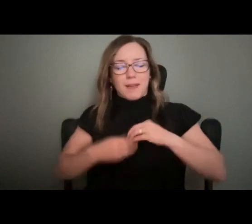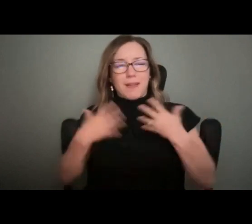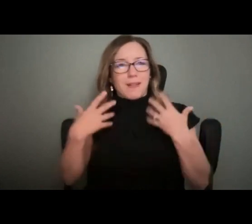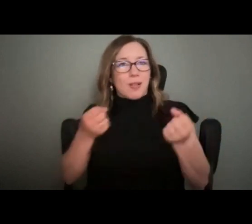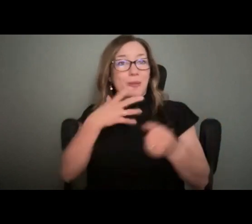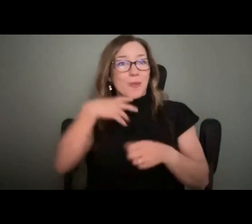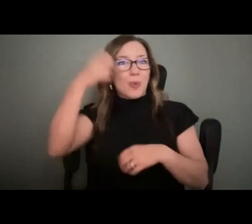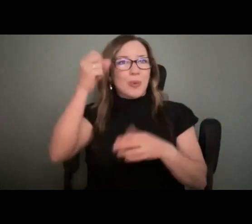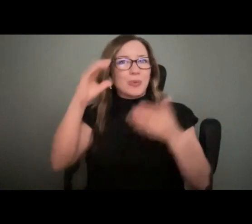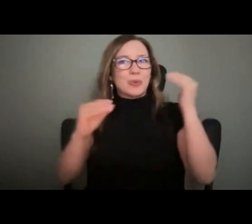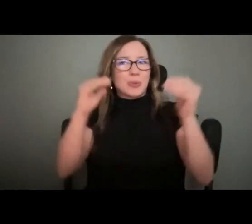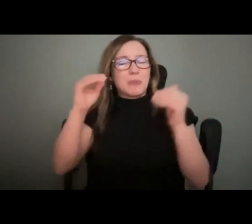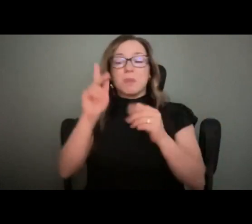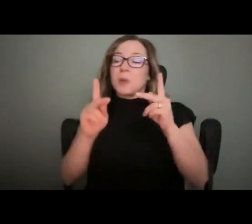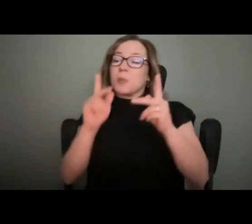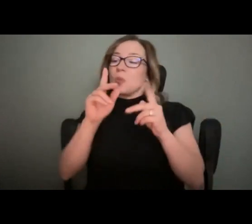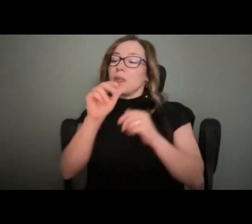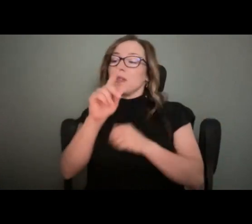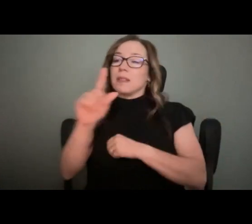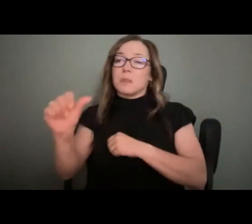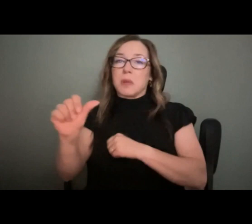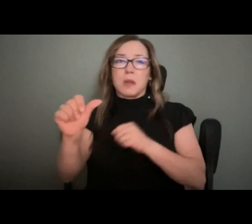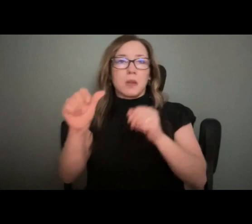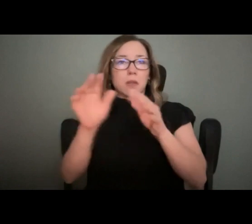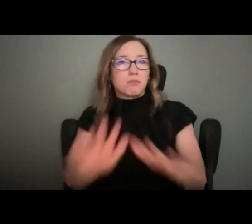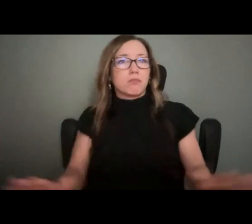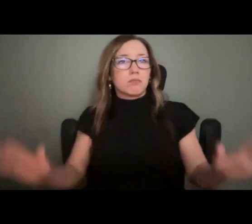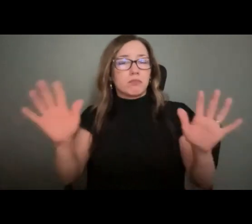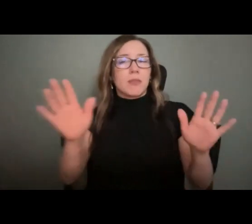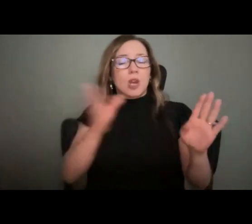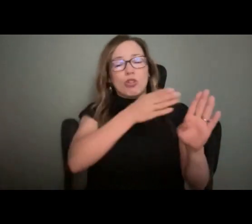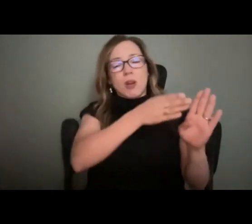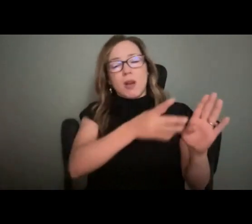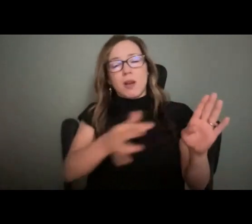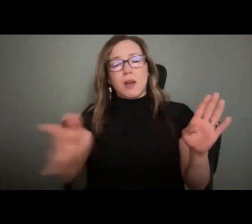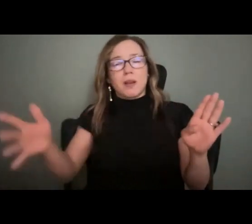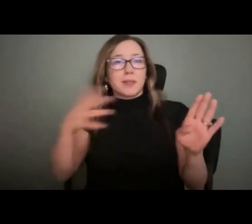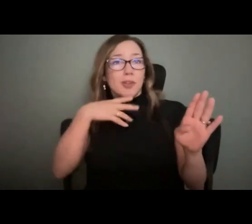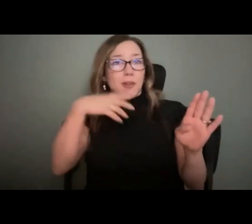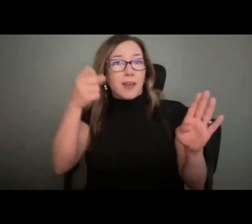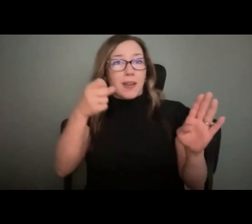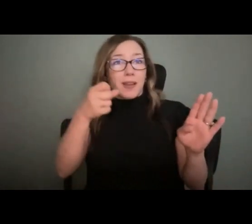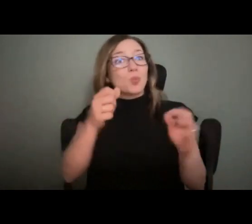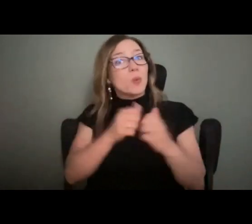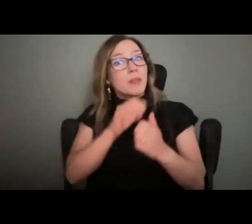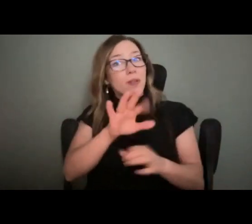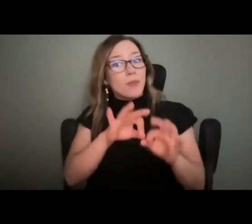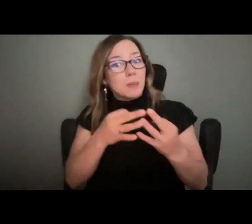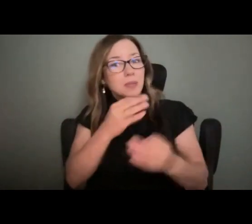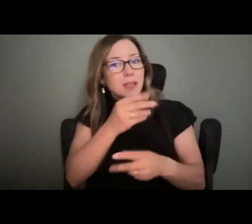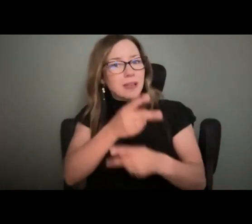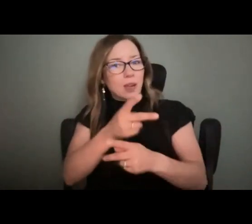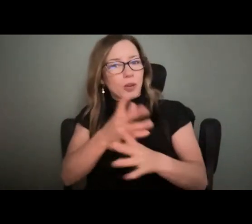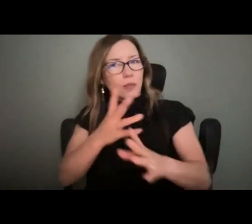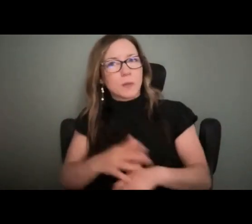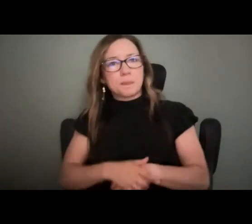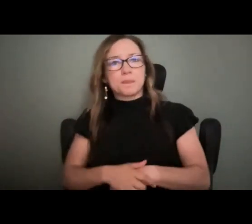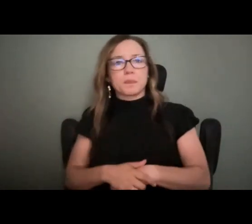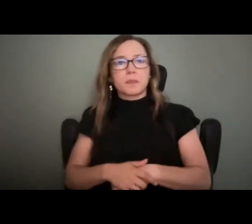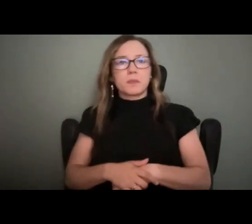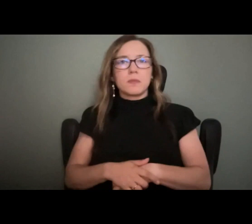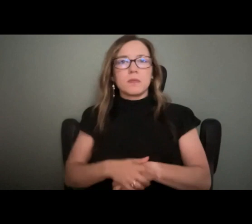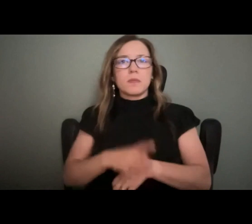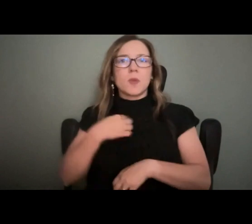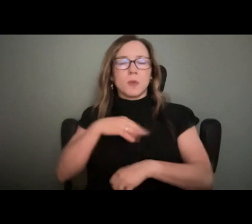adults, people with disabilities across the lifespan, and their families and caregivers. ACL was created around the